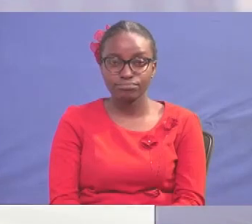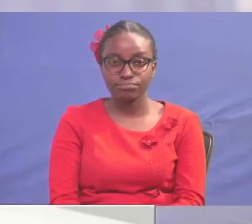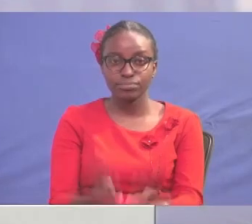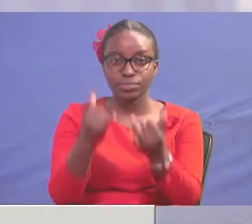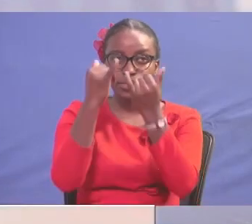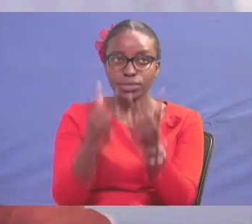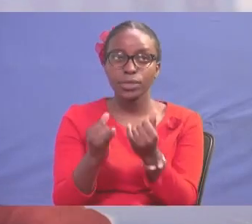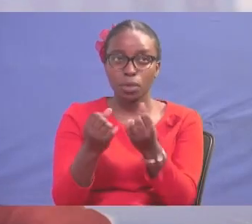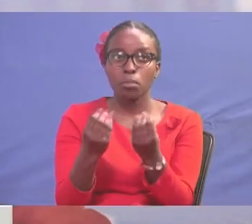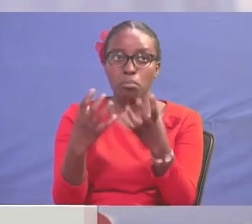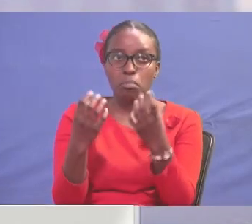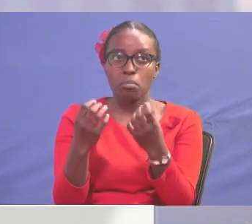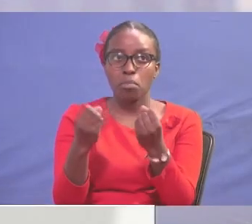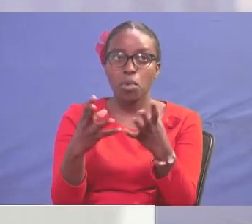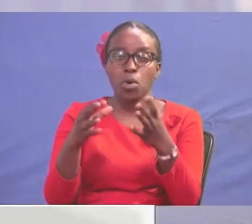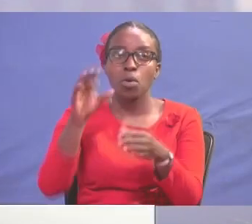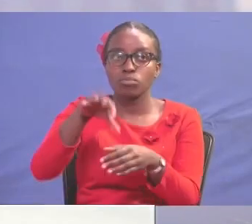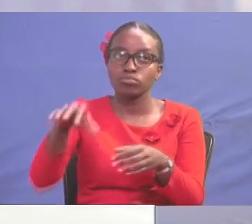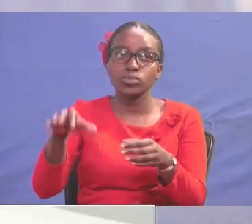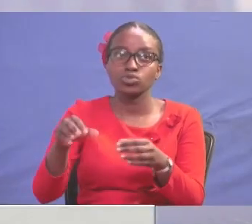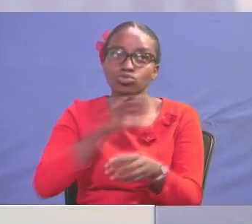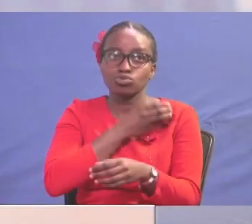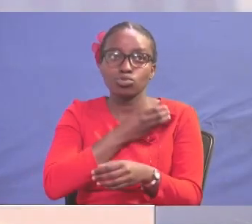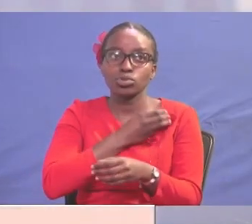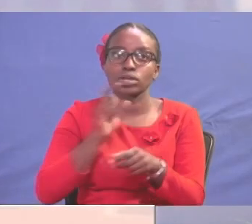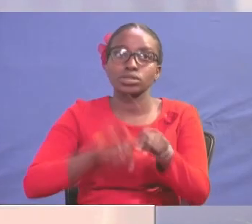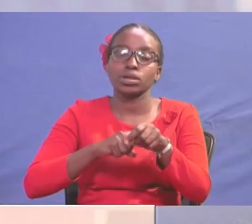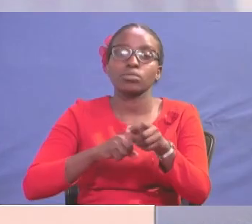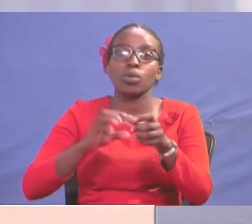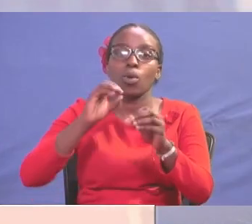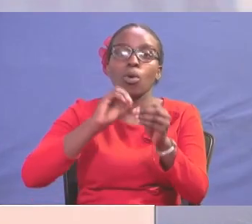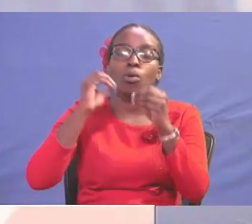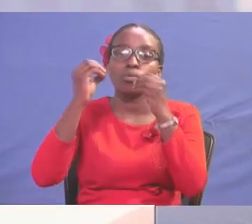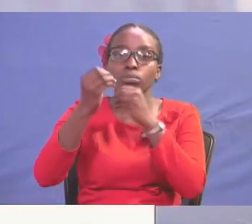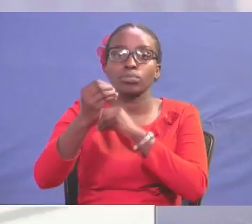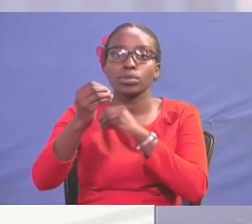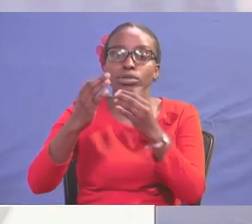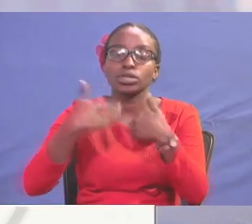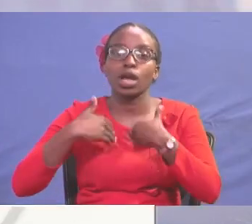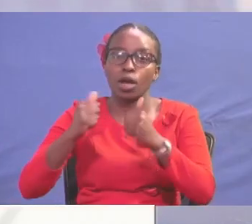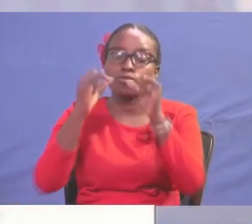Now, several matatu owners operating 11-seater shuttles at the new